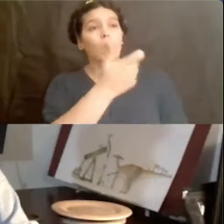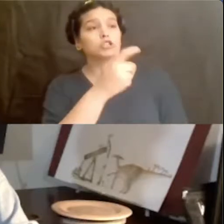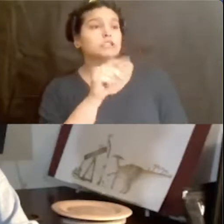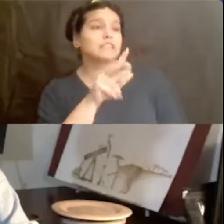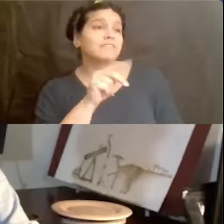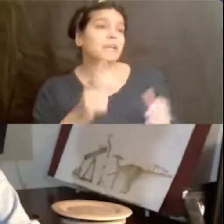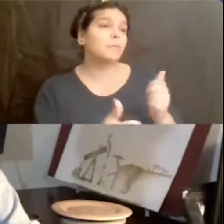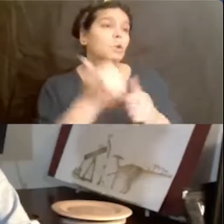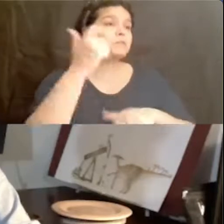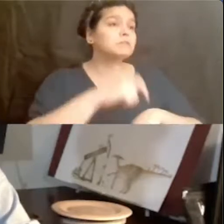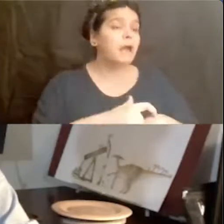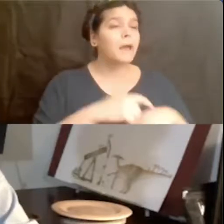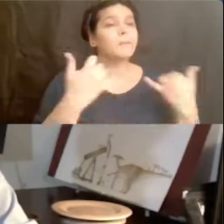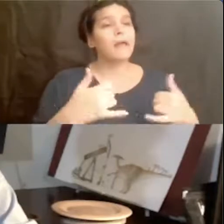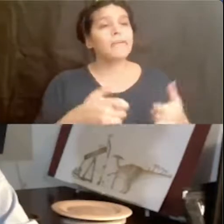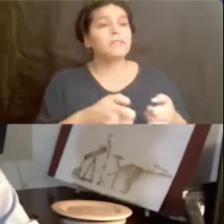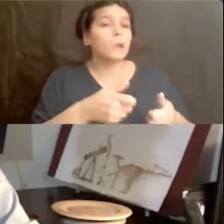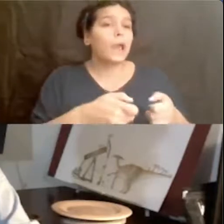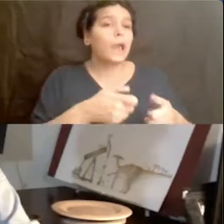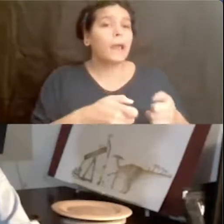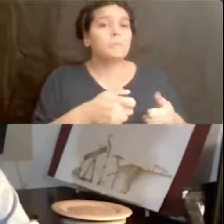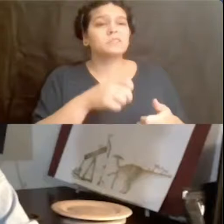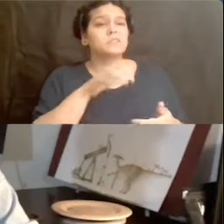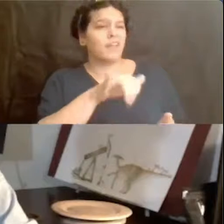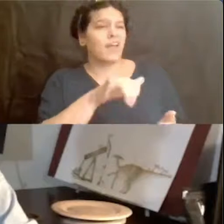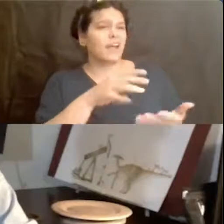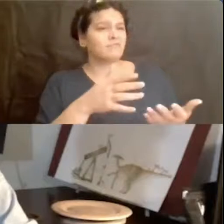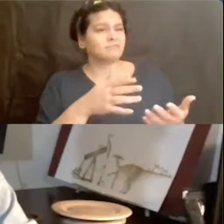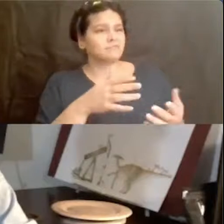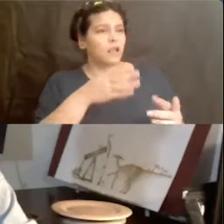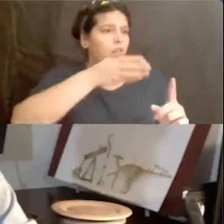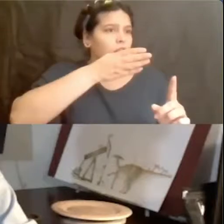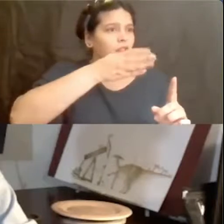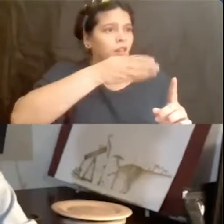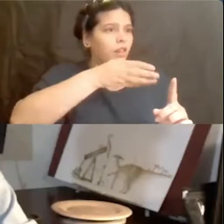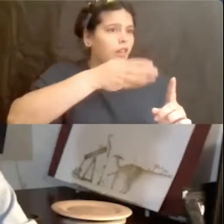time, played video games and all of that. I didn't